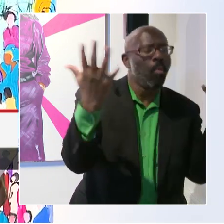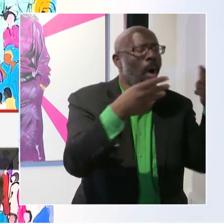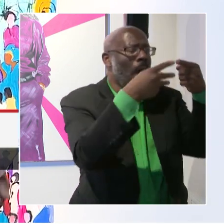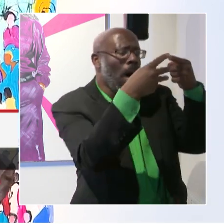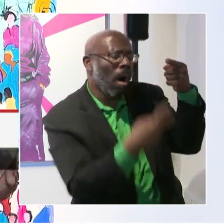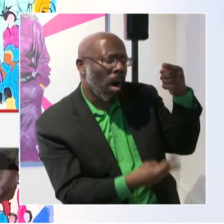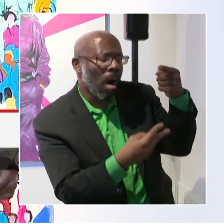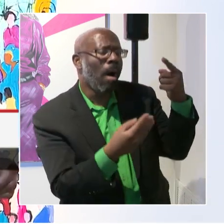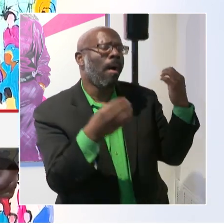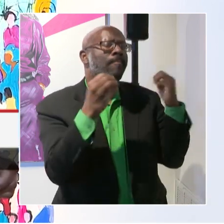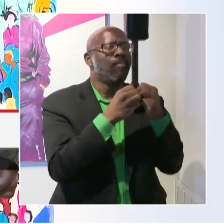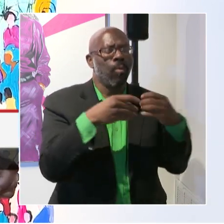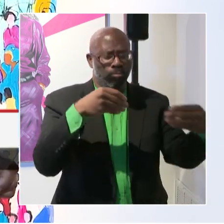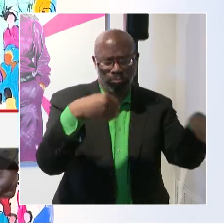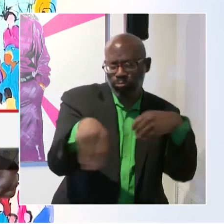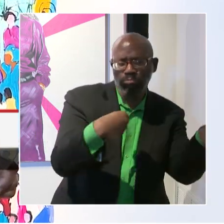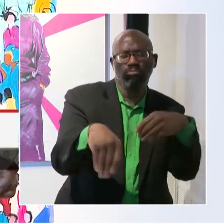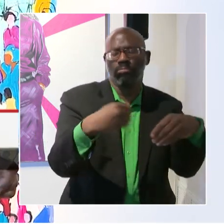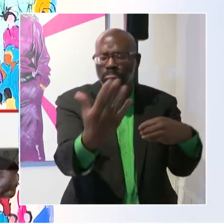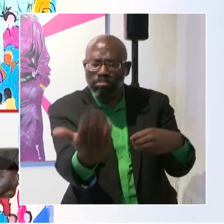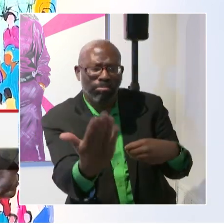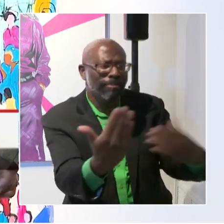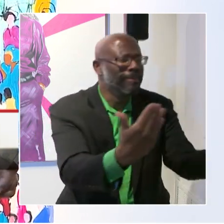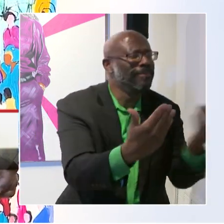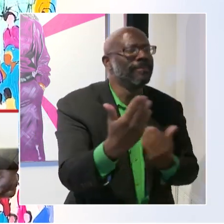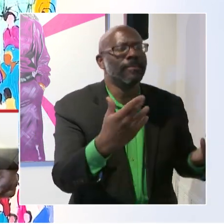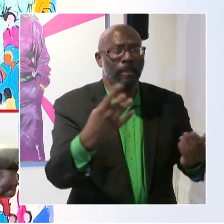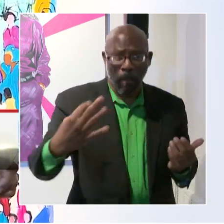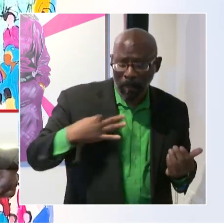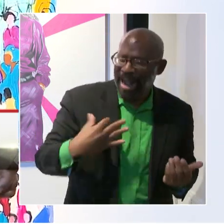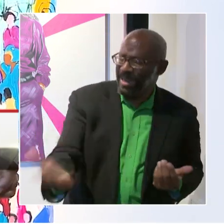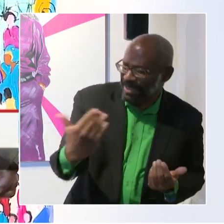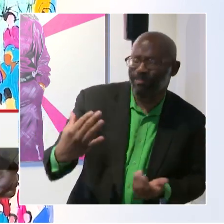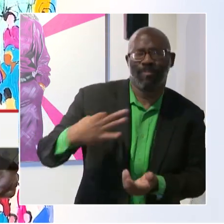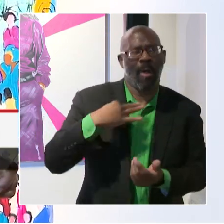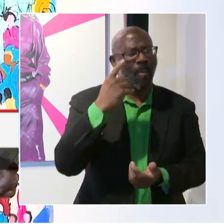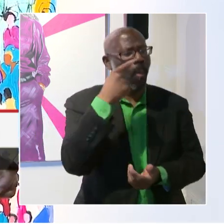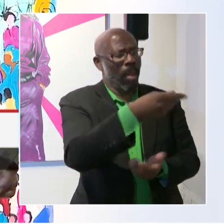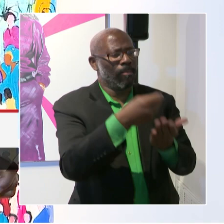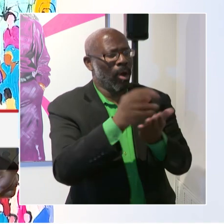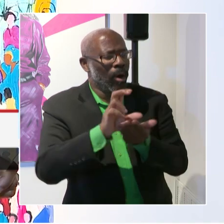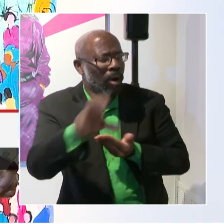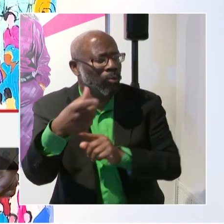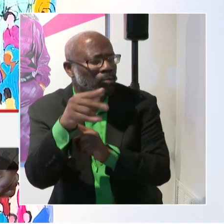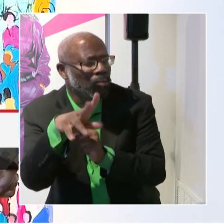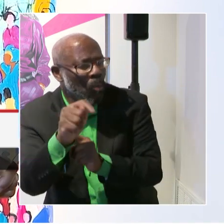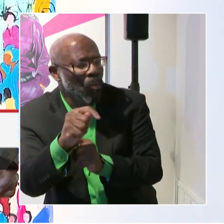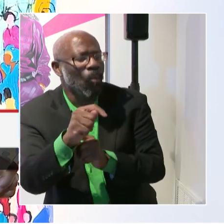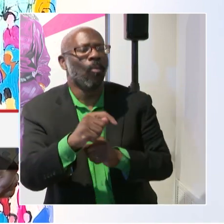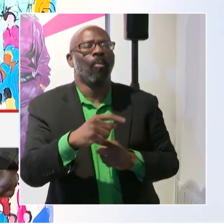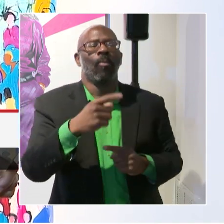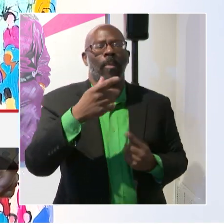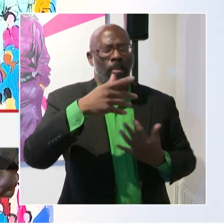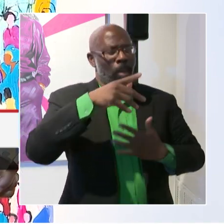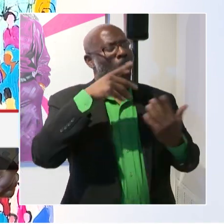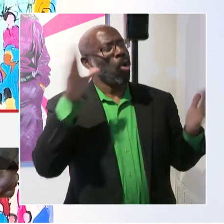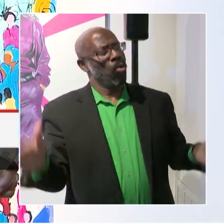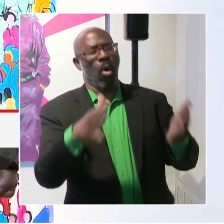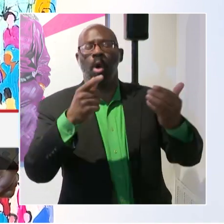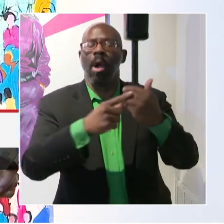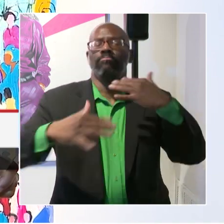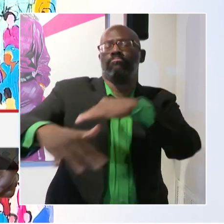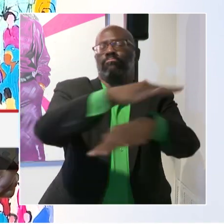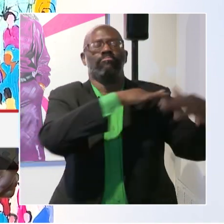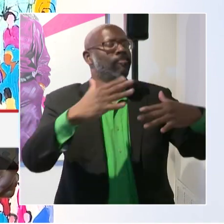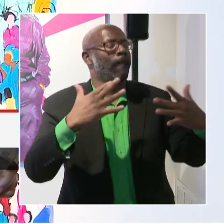jobs, employ people here in the District of Columbia, and really contribute to the vibrancy of our neighborhoods like Adams Morgan. Small